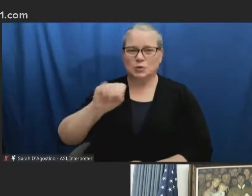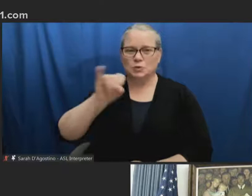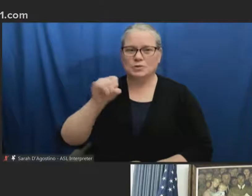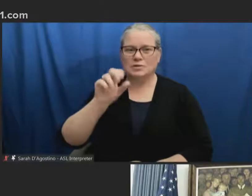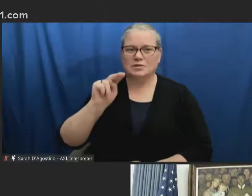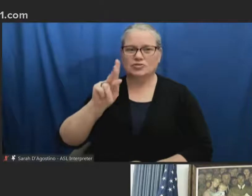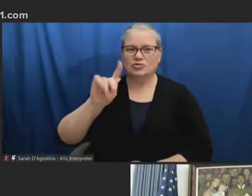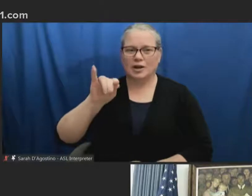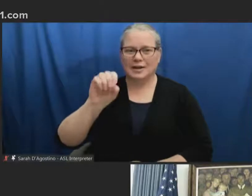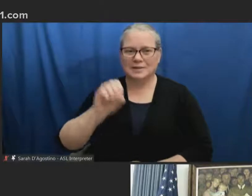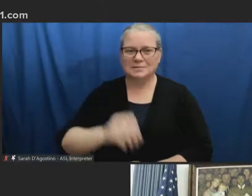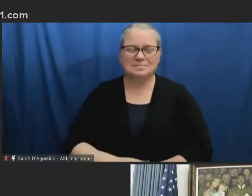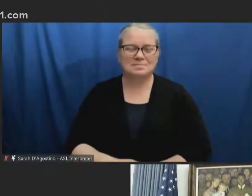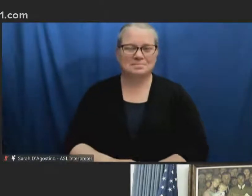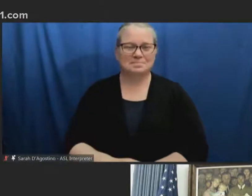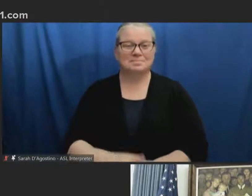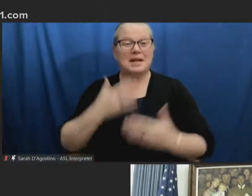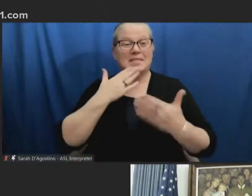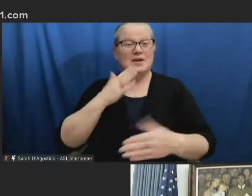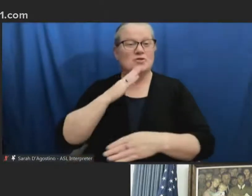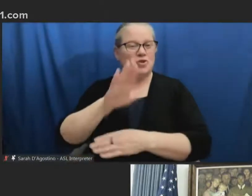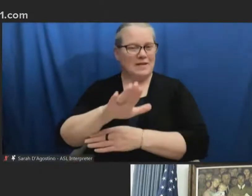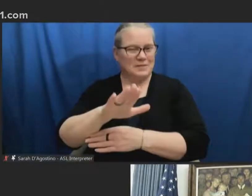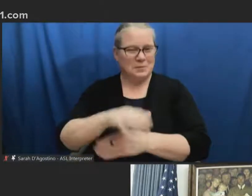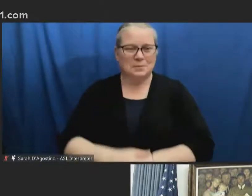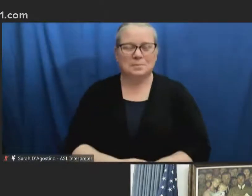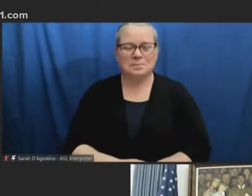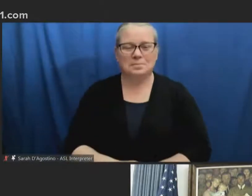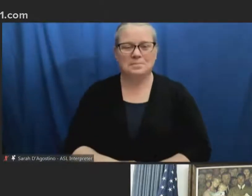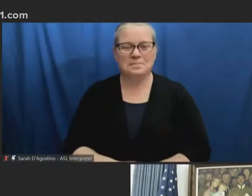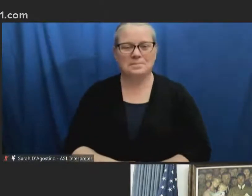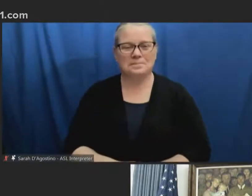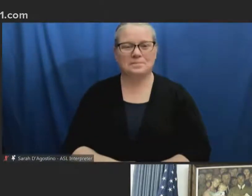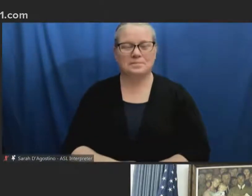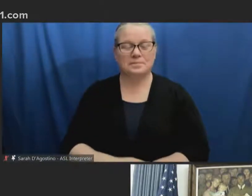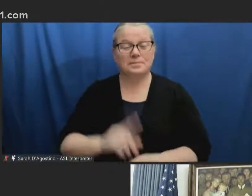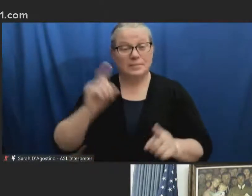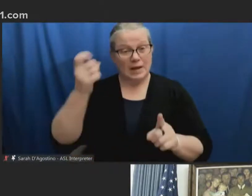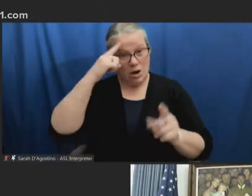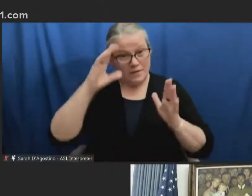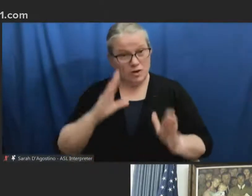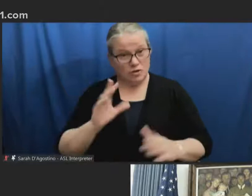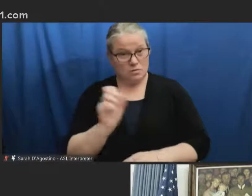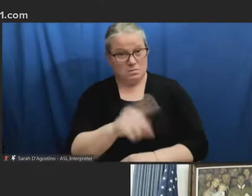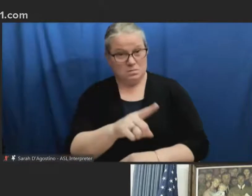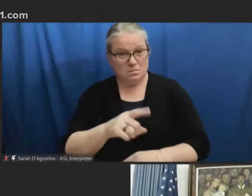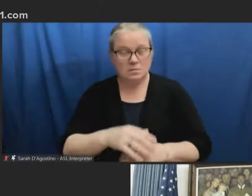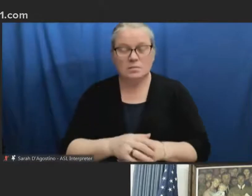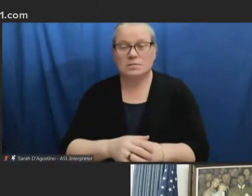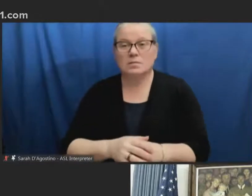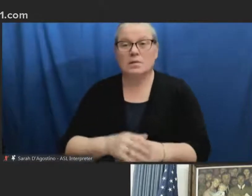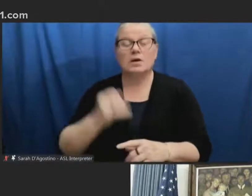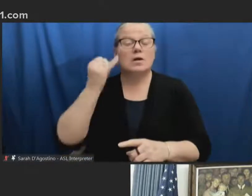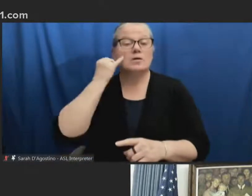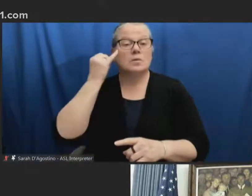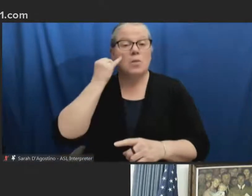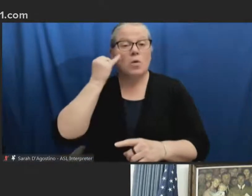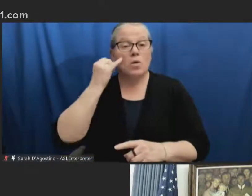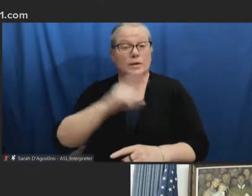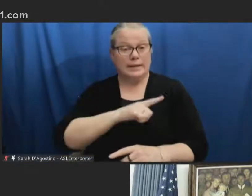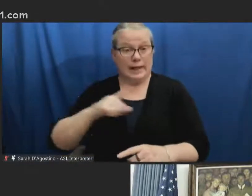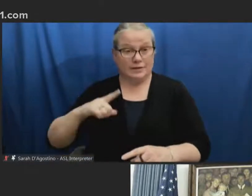Thanks. Good afternoon, everybody. Governor, in the event that the legislature sort of codifies the 11 or so